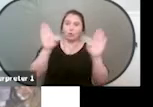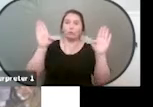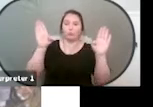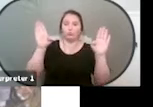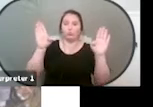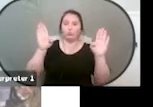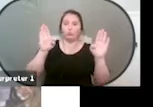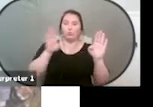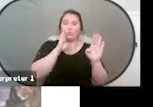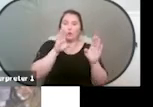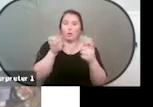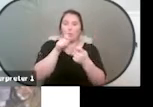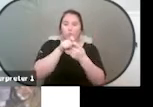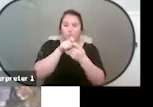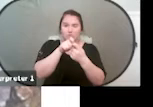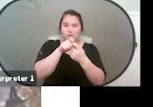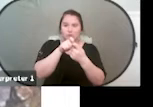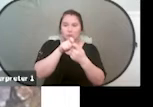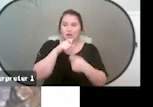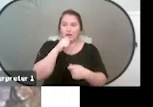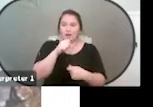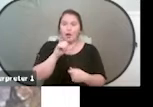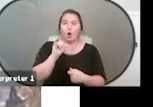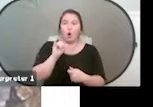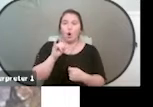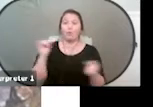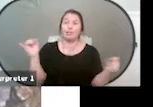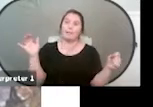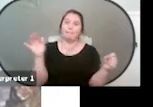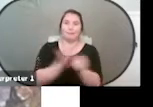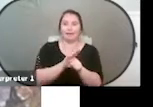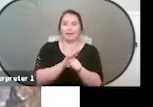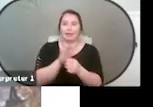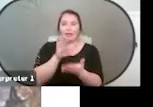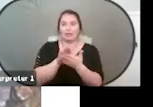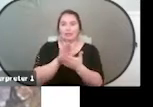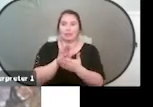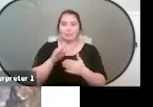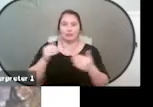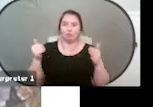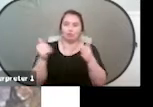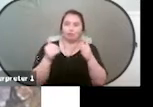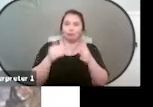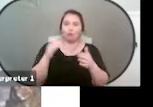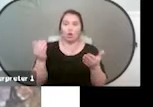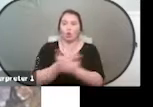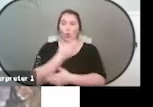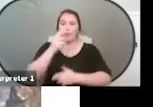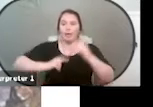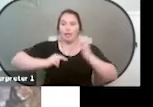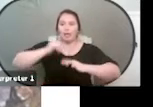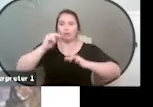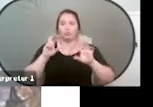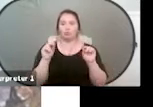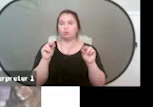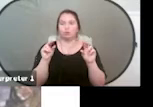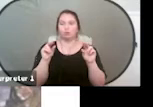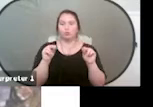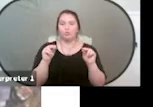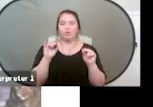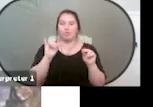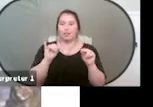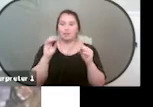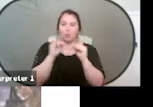very specific and not, oh, we're going to replace the entire academic neighborhood with a new building. That would be more along the lines of the third